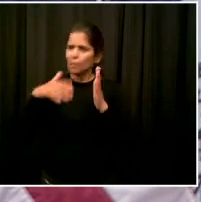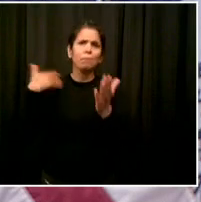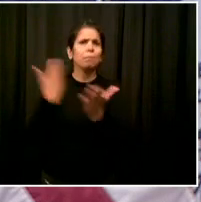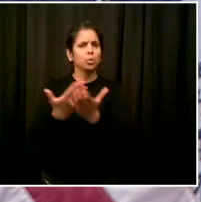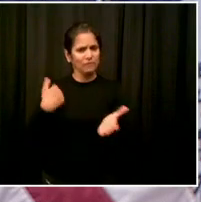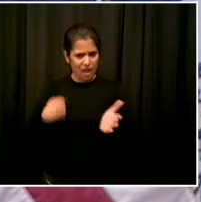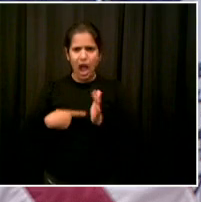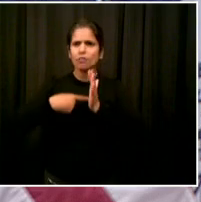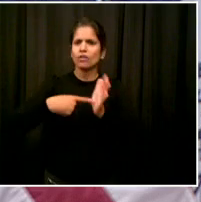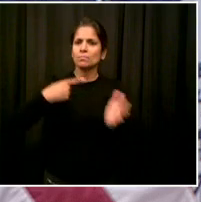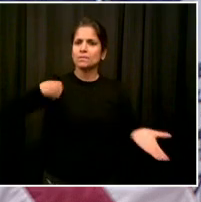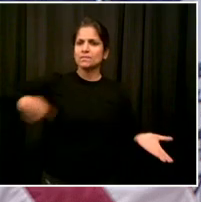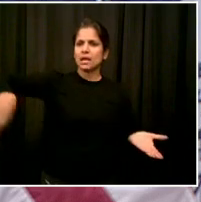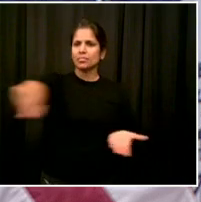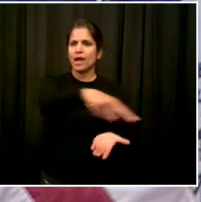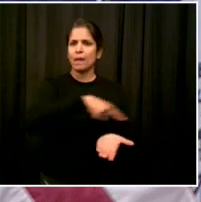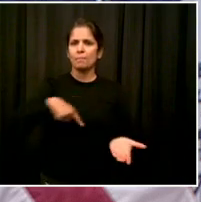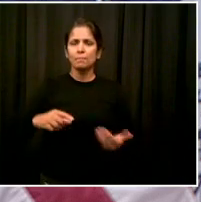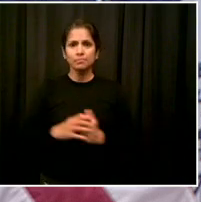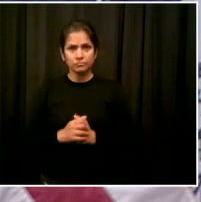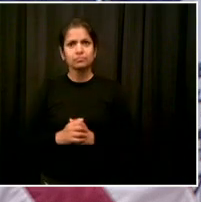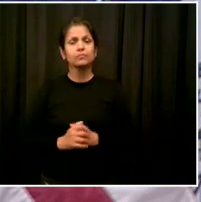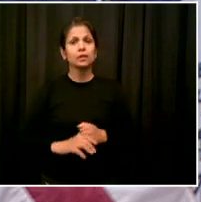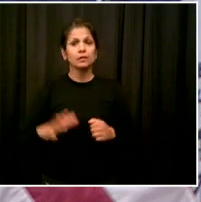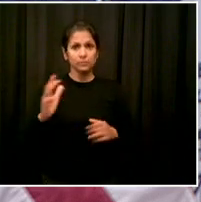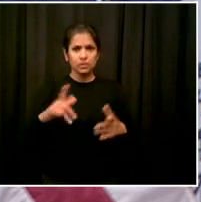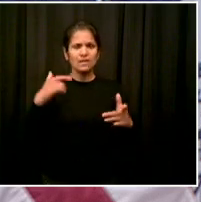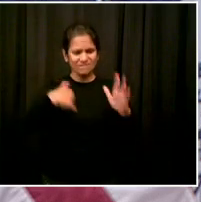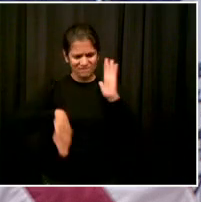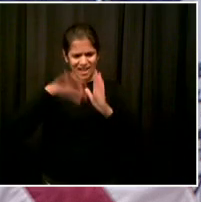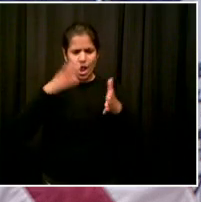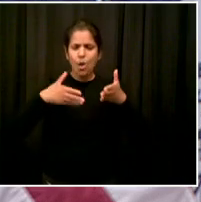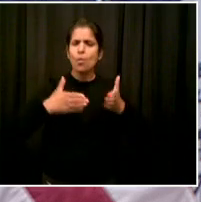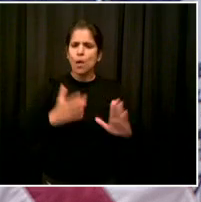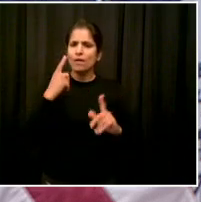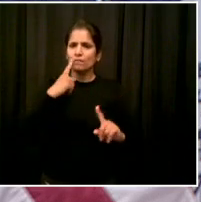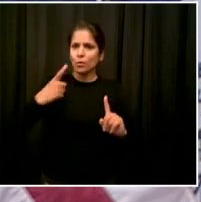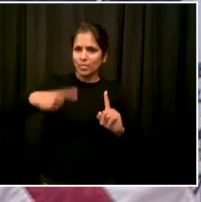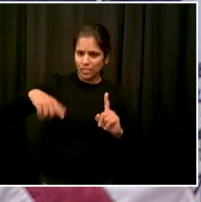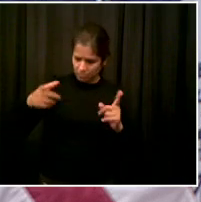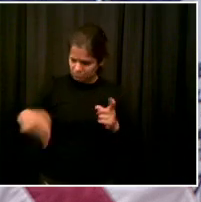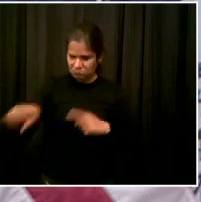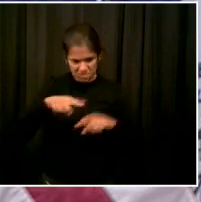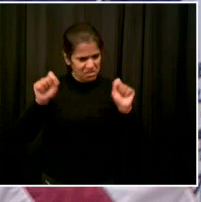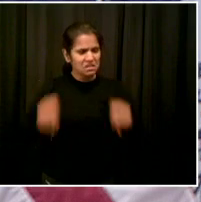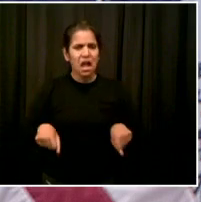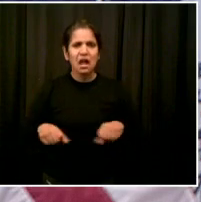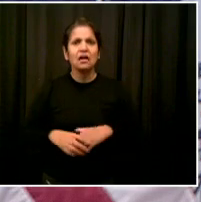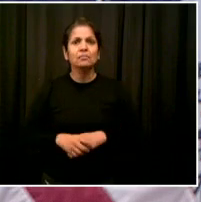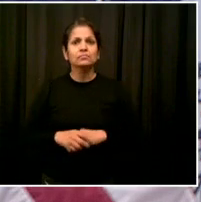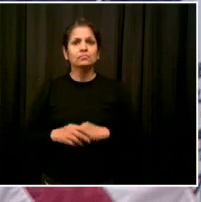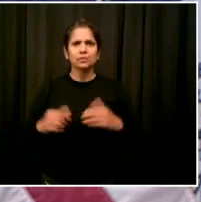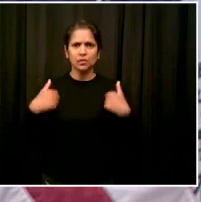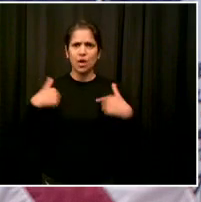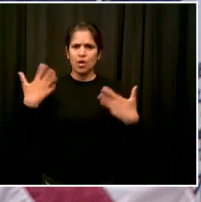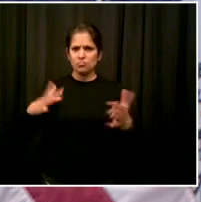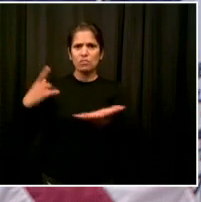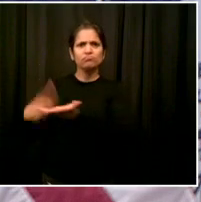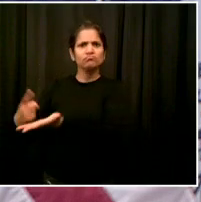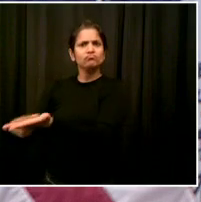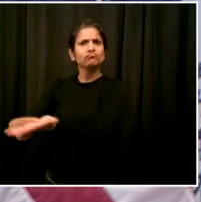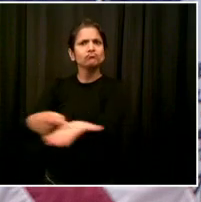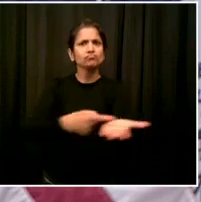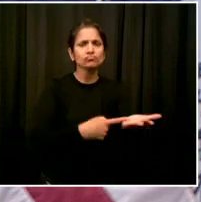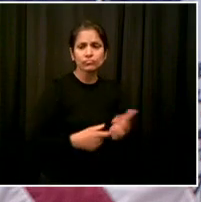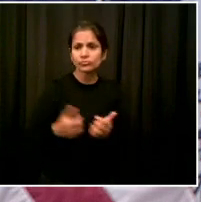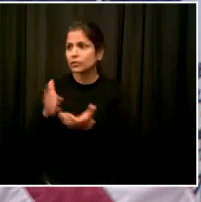You know what? I've talked to so many people, parents, teachers, already about September. Folks are smart. They understand we're still